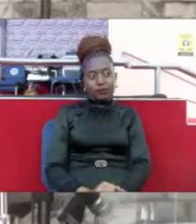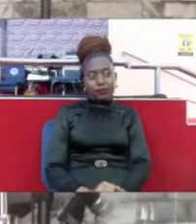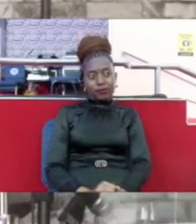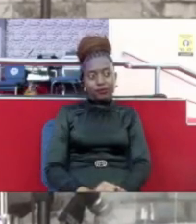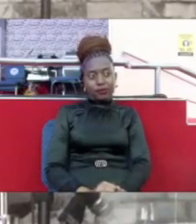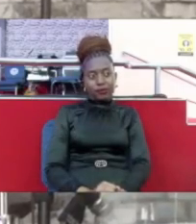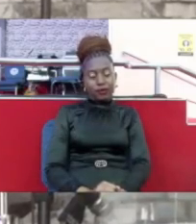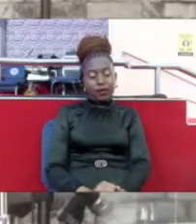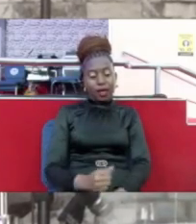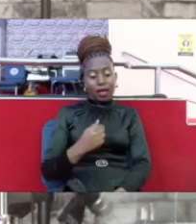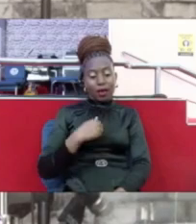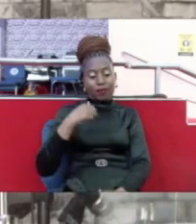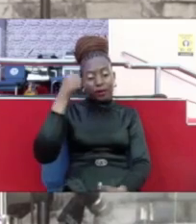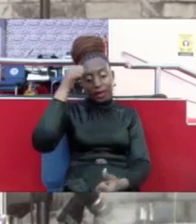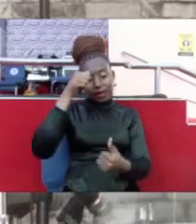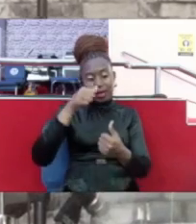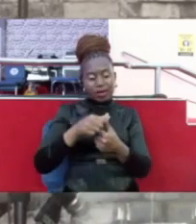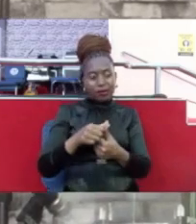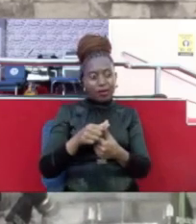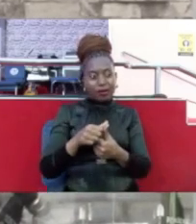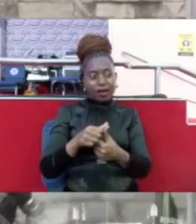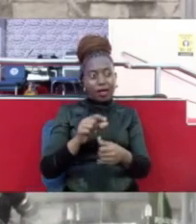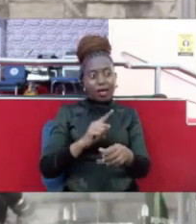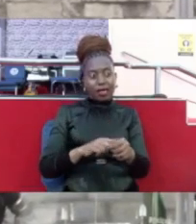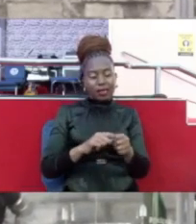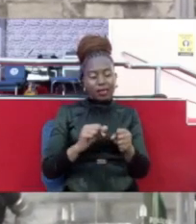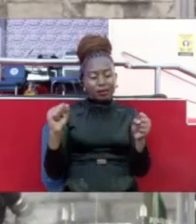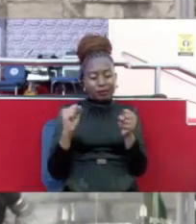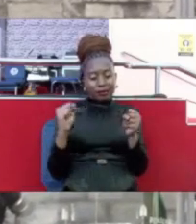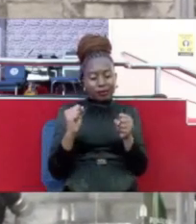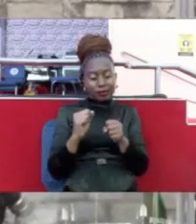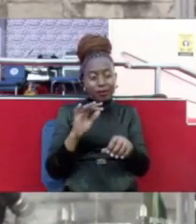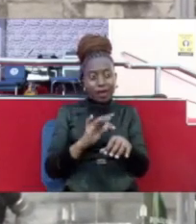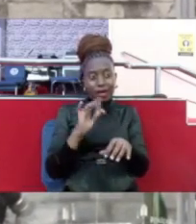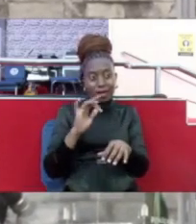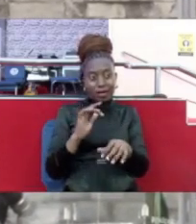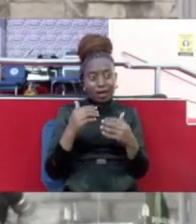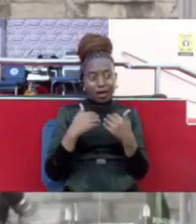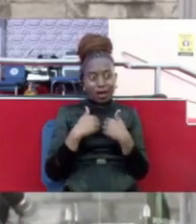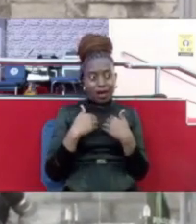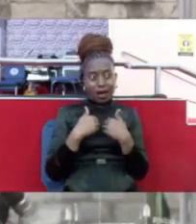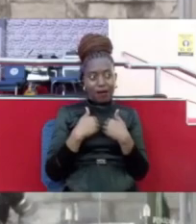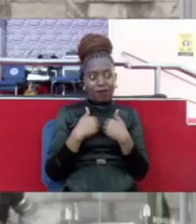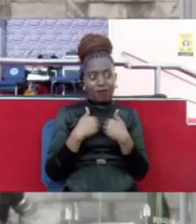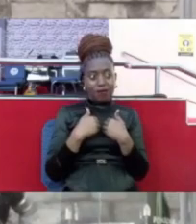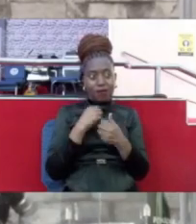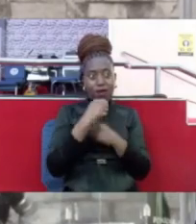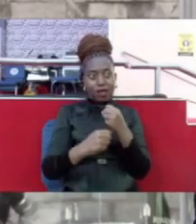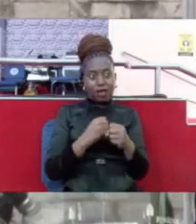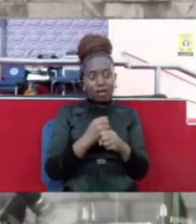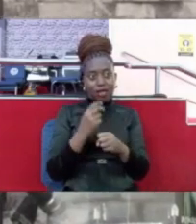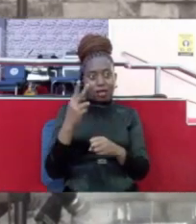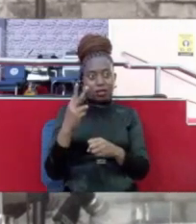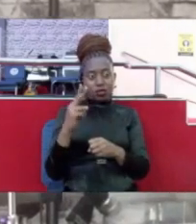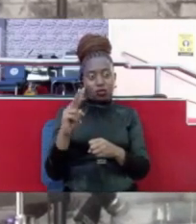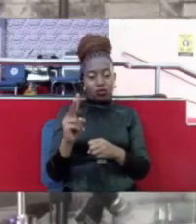I remember having malaria back in, I think it was 2018 that you had gone